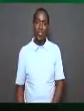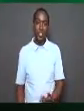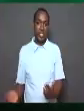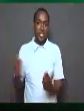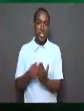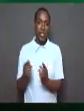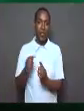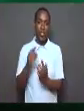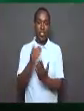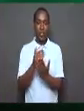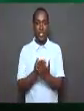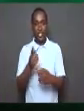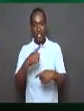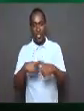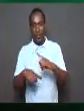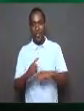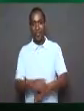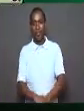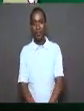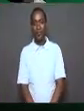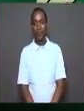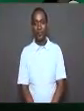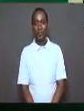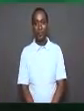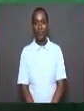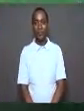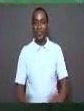Let's get back to our lesson.